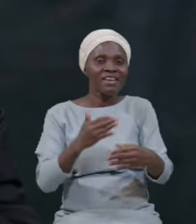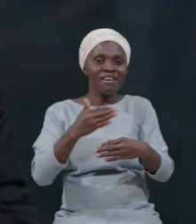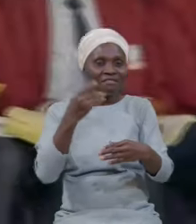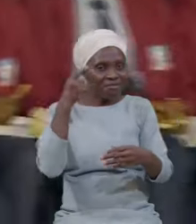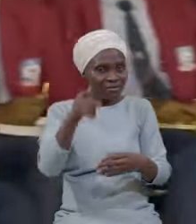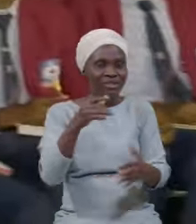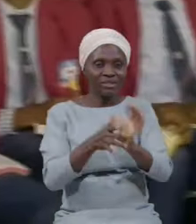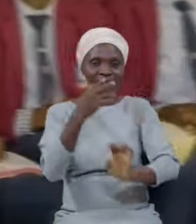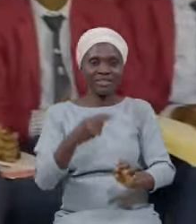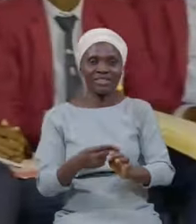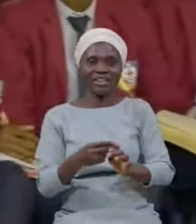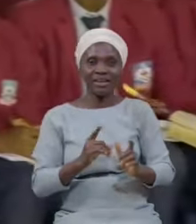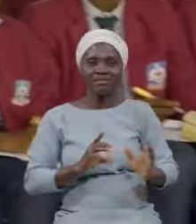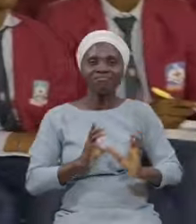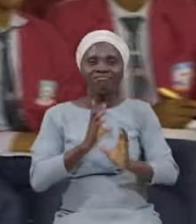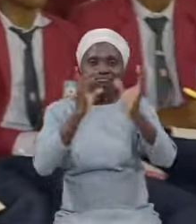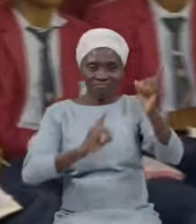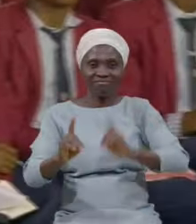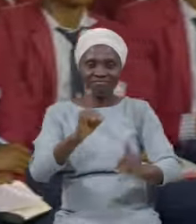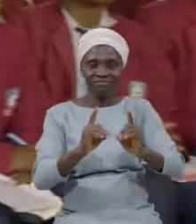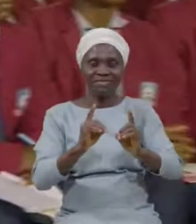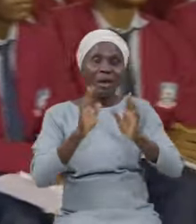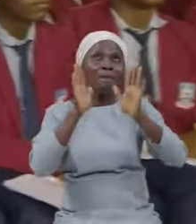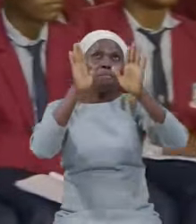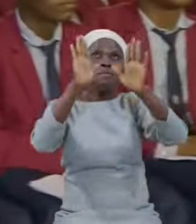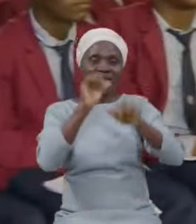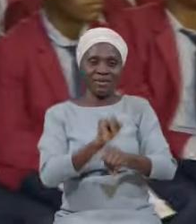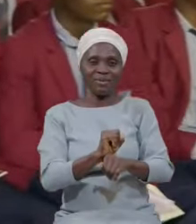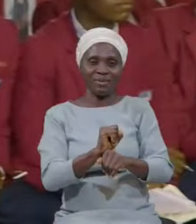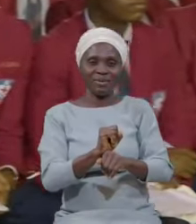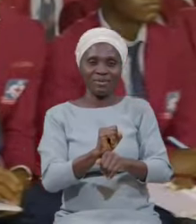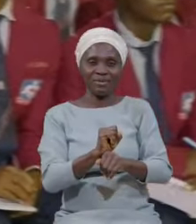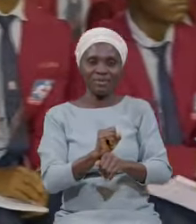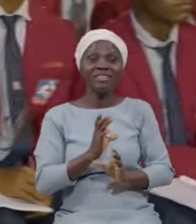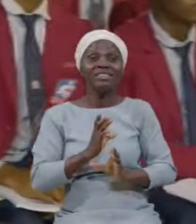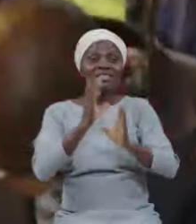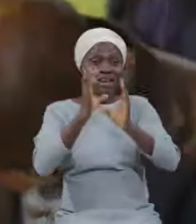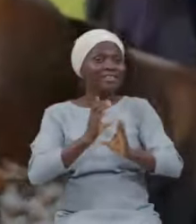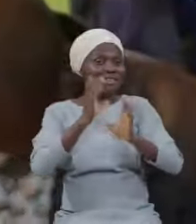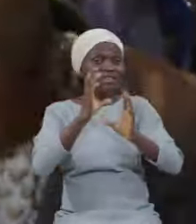miracle. Miracle. Shout the kind of miracle you want tonight.